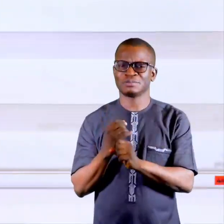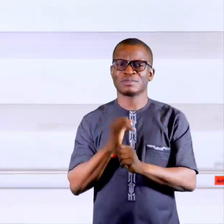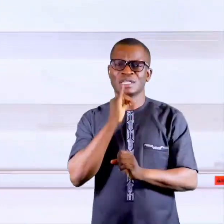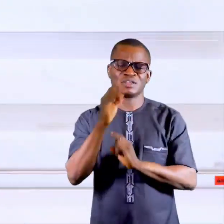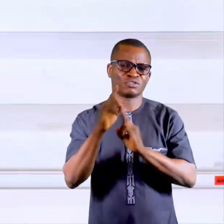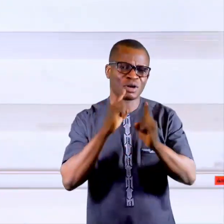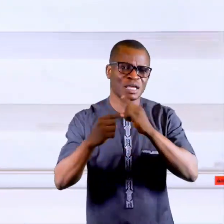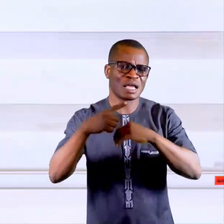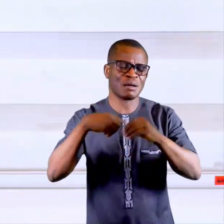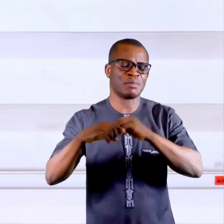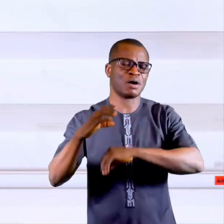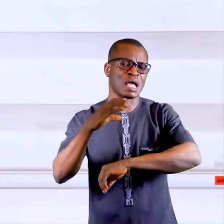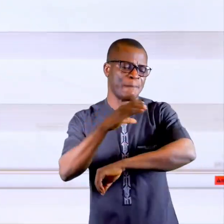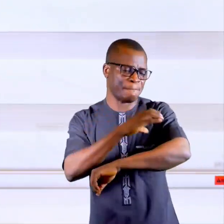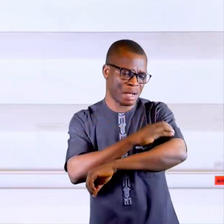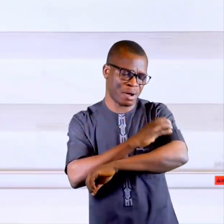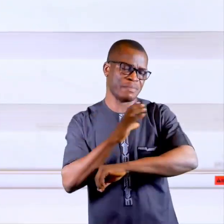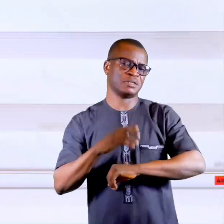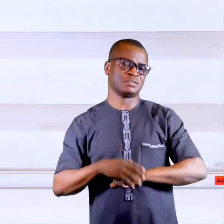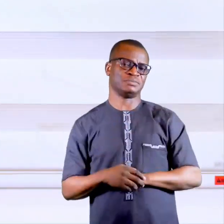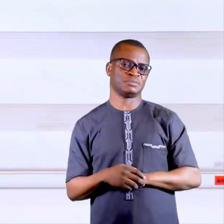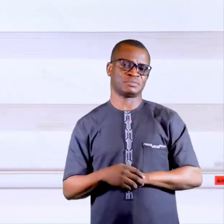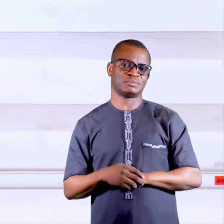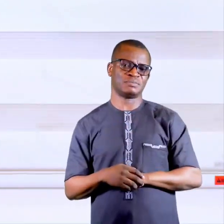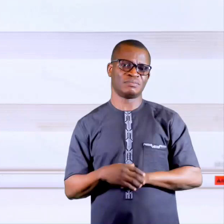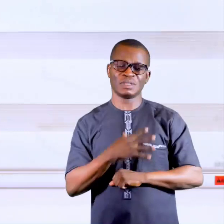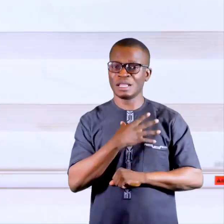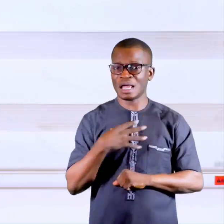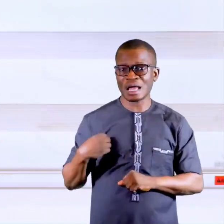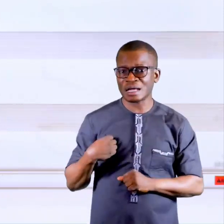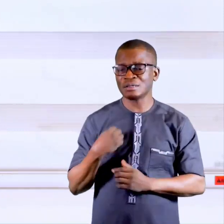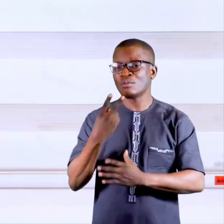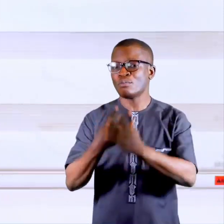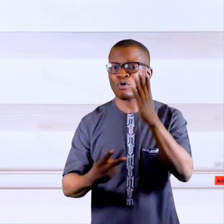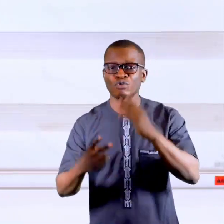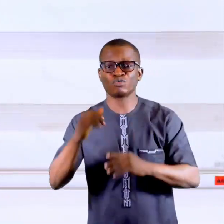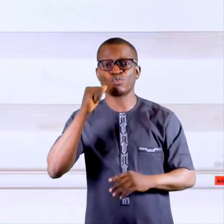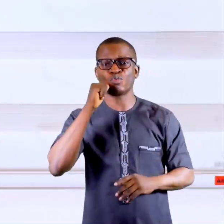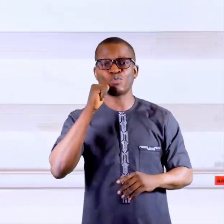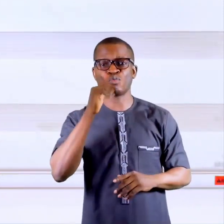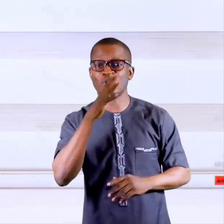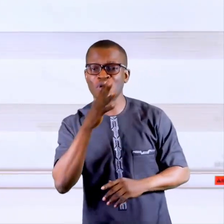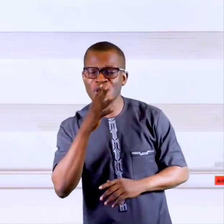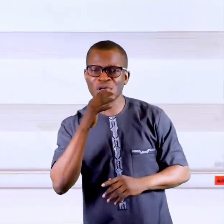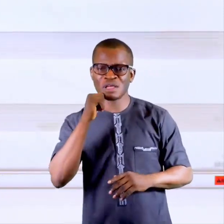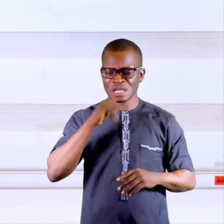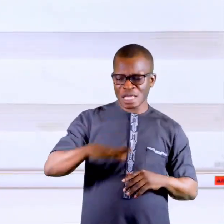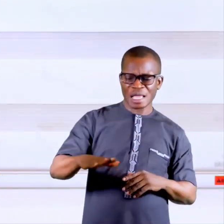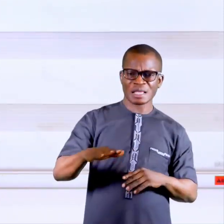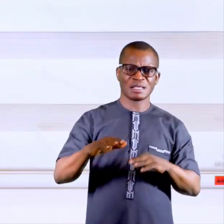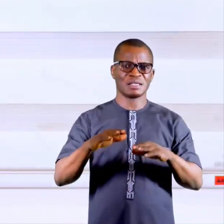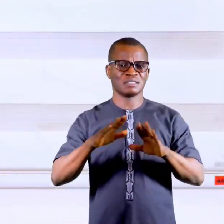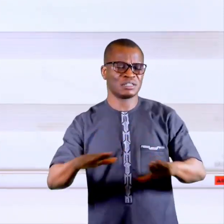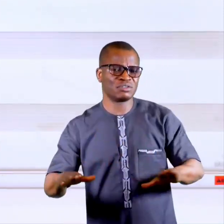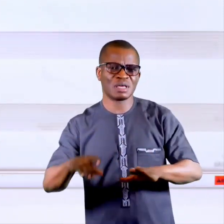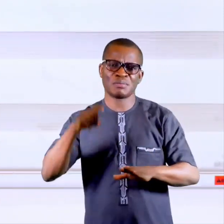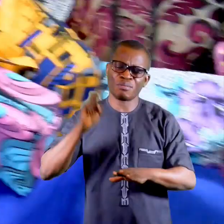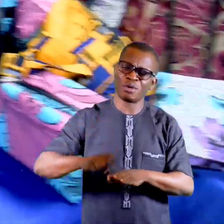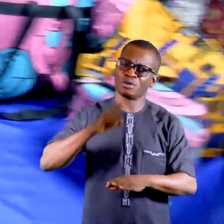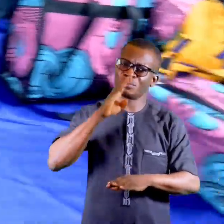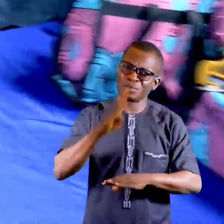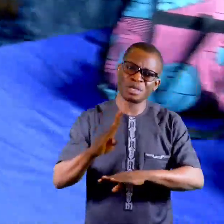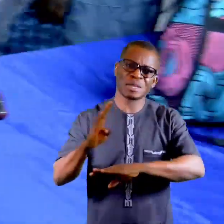is talking about empowerment, and both our women and our girl children are to be